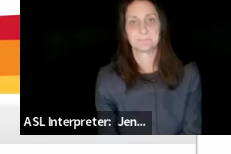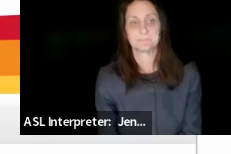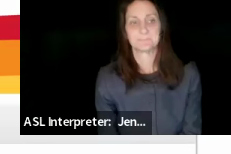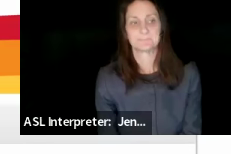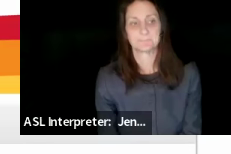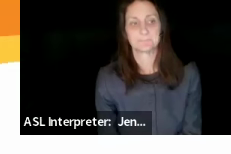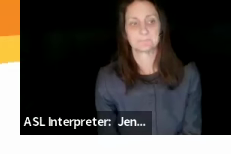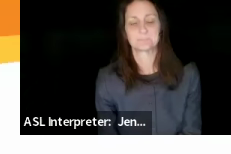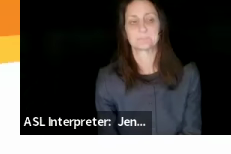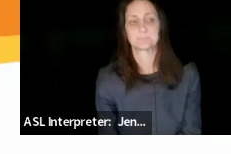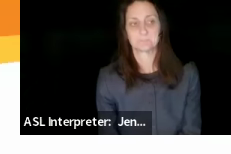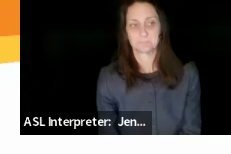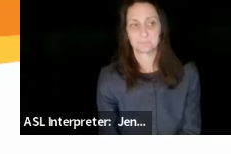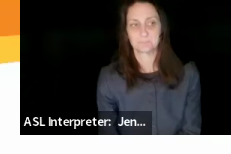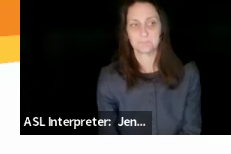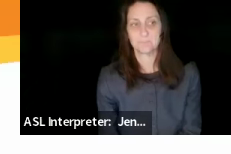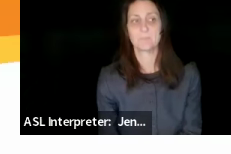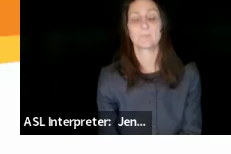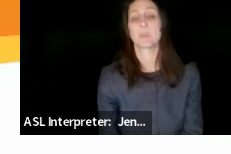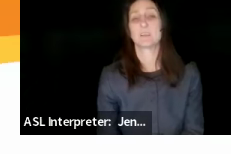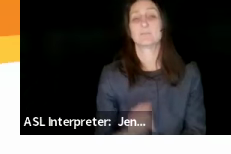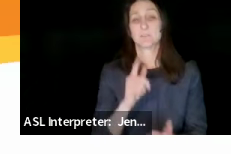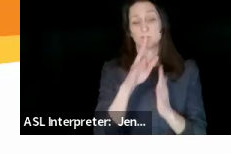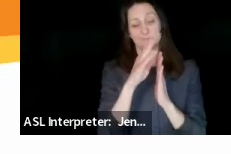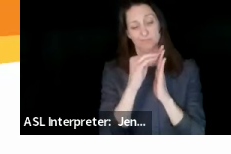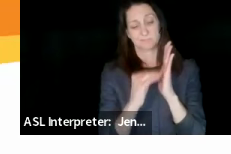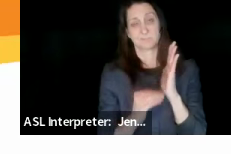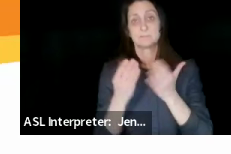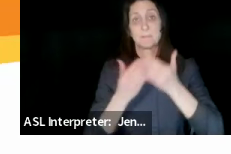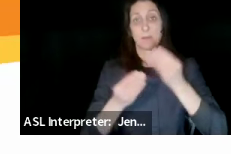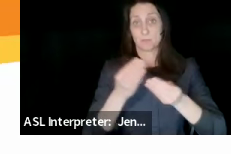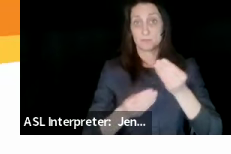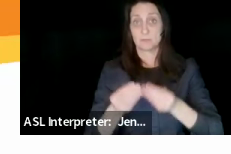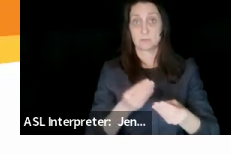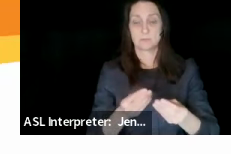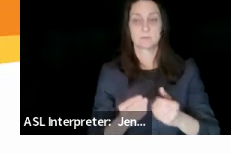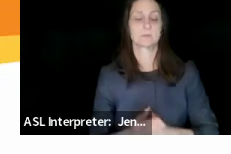When you are completing your budget, just make sure that you um,